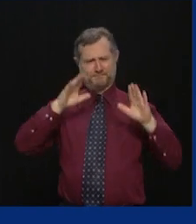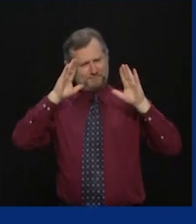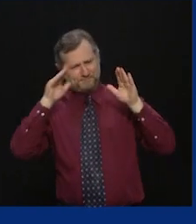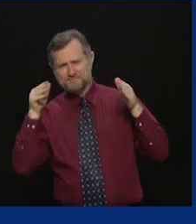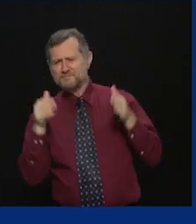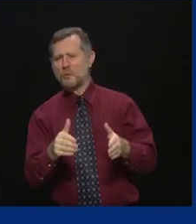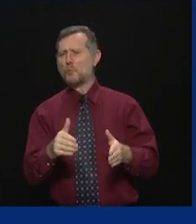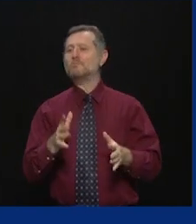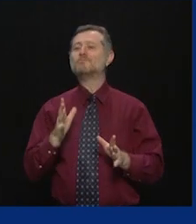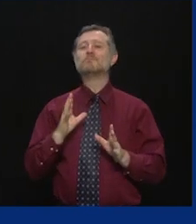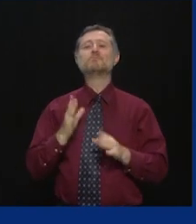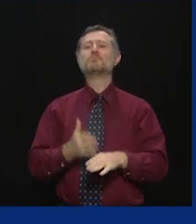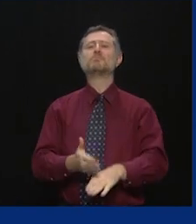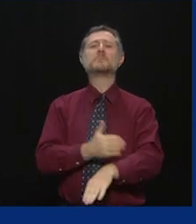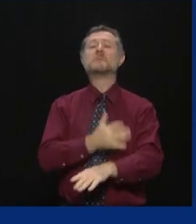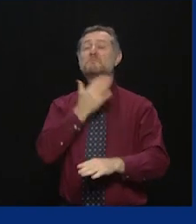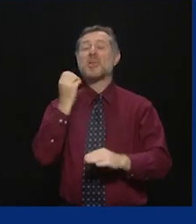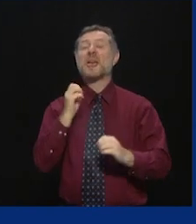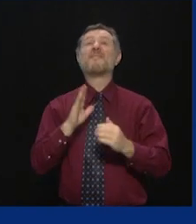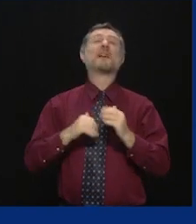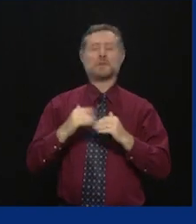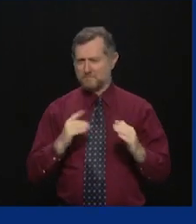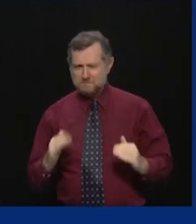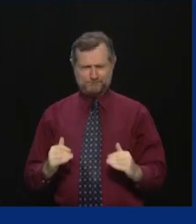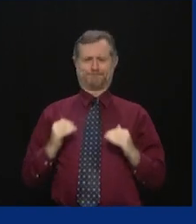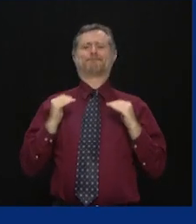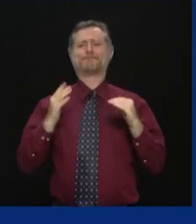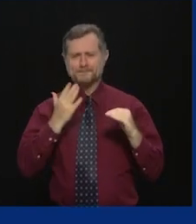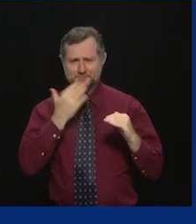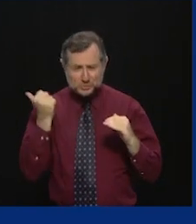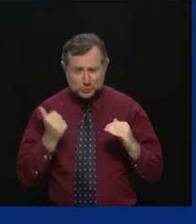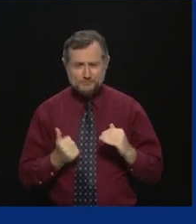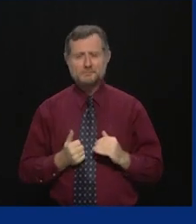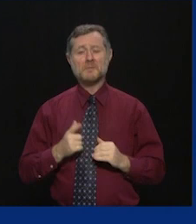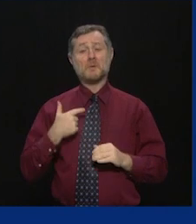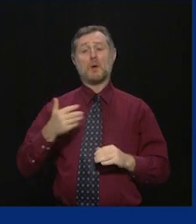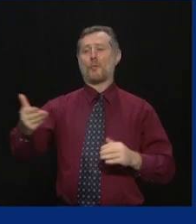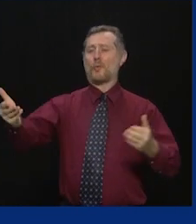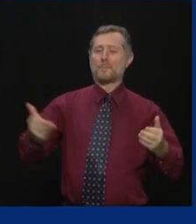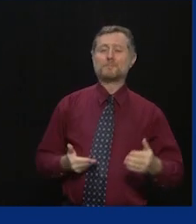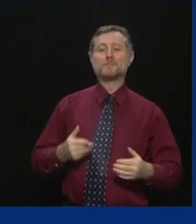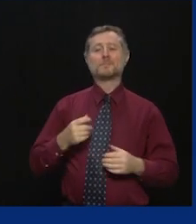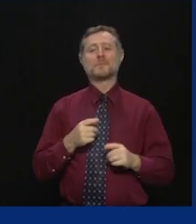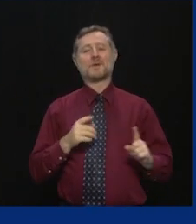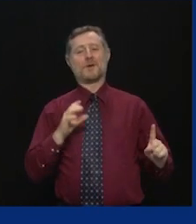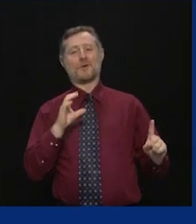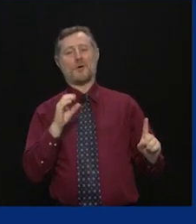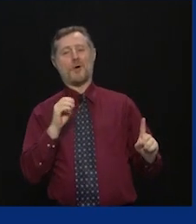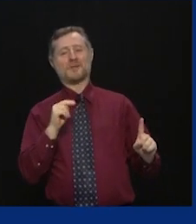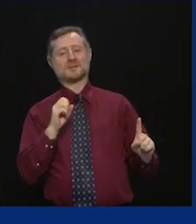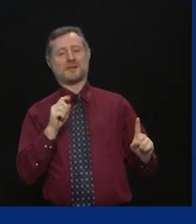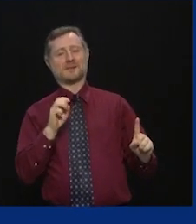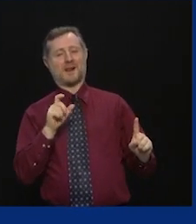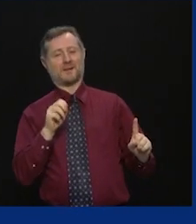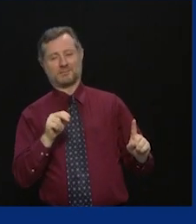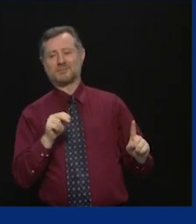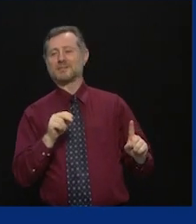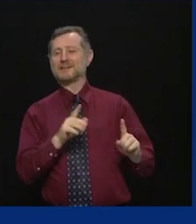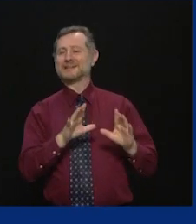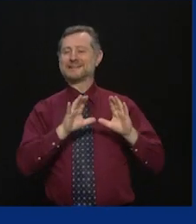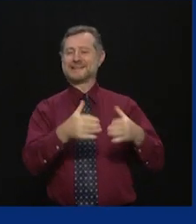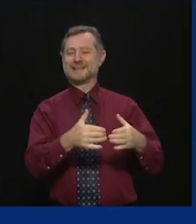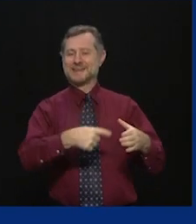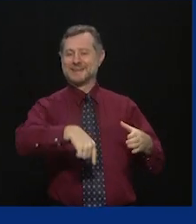better. So I welcome you, Constellation Brands and the team, to the Aqueduct Building here and look forward to the continued transformation of our